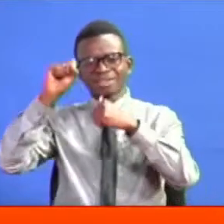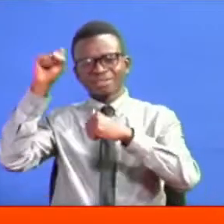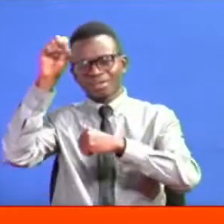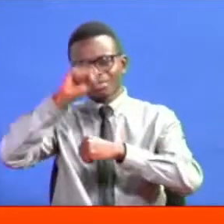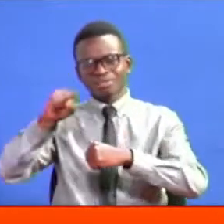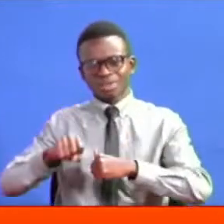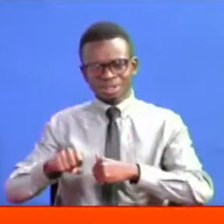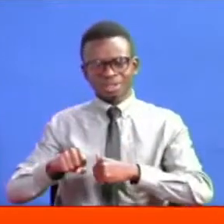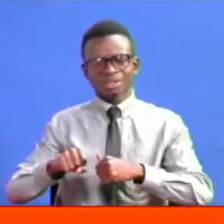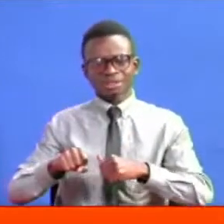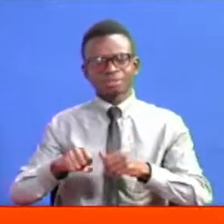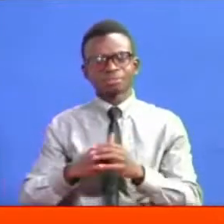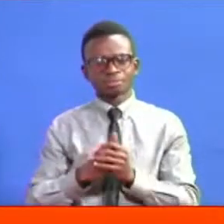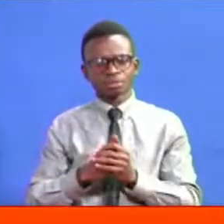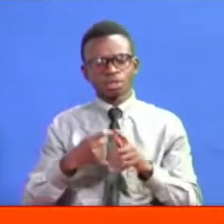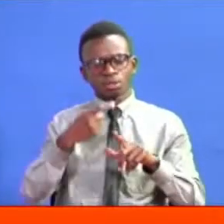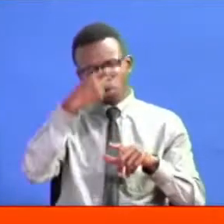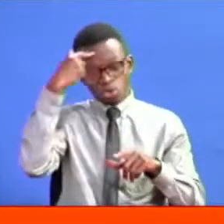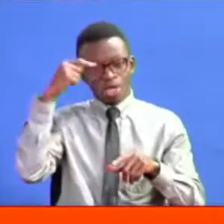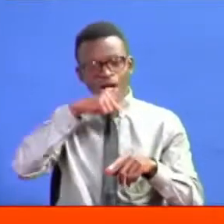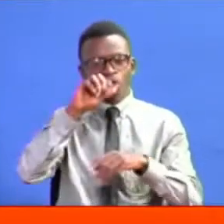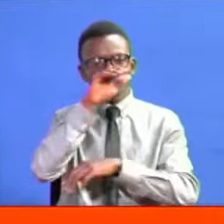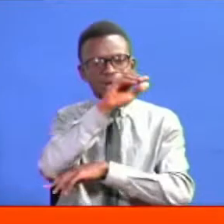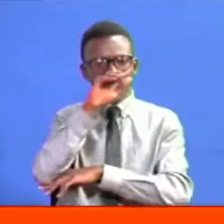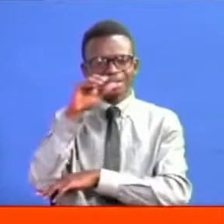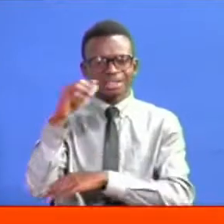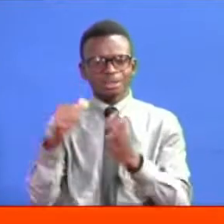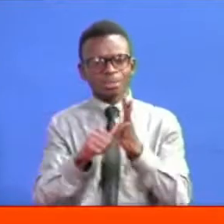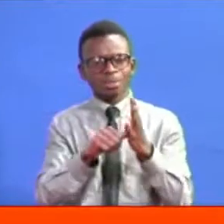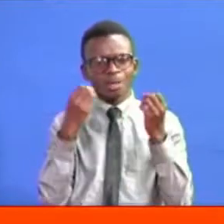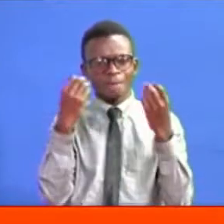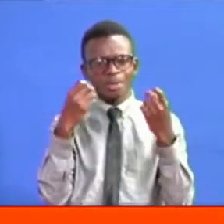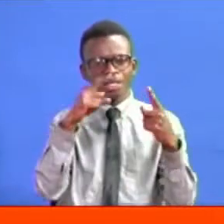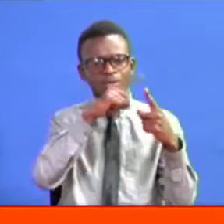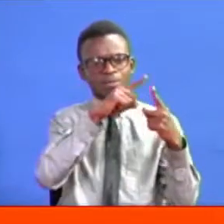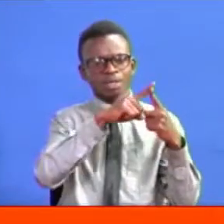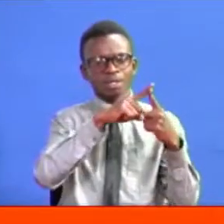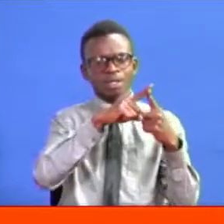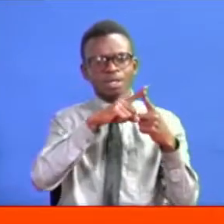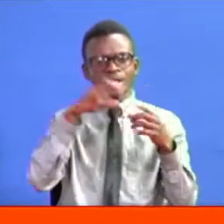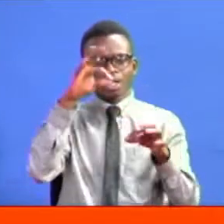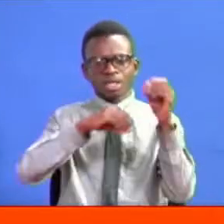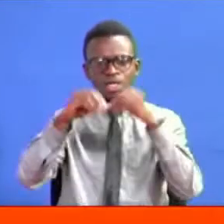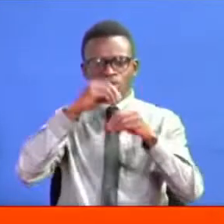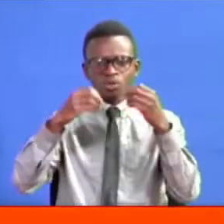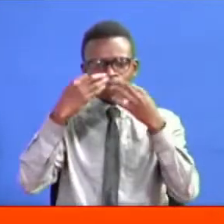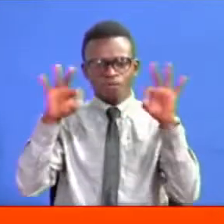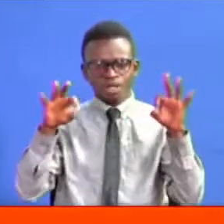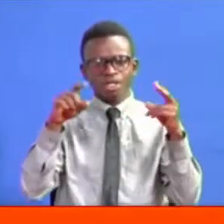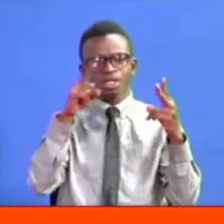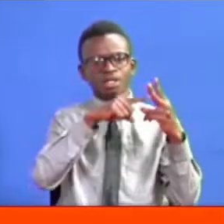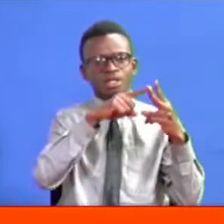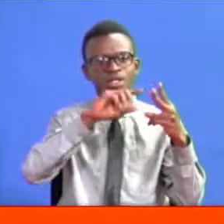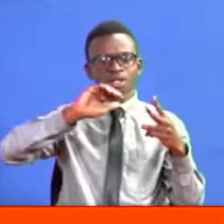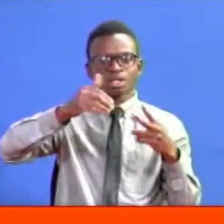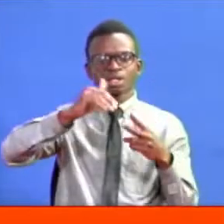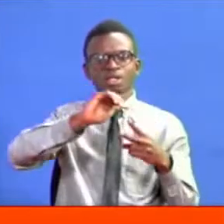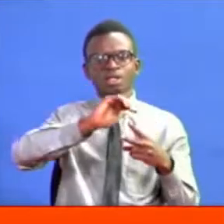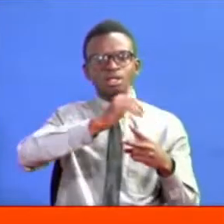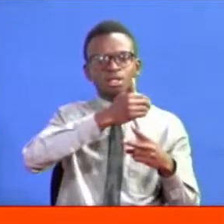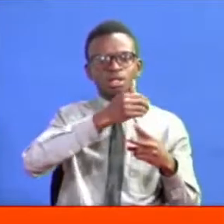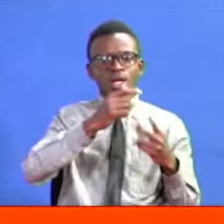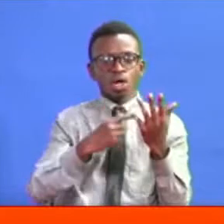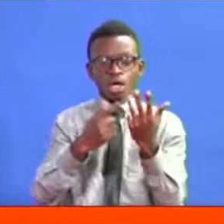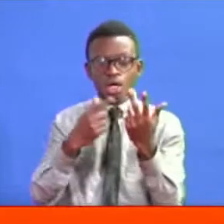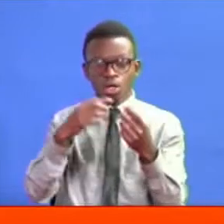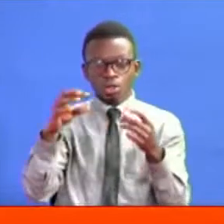also ask on an array of issues like ensuring that election will be free and fair, counting votes will be